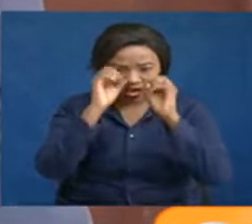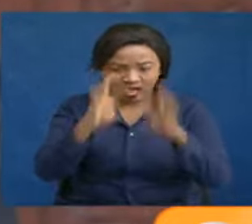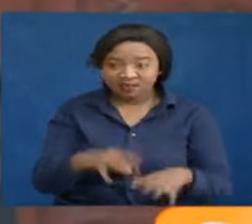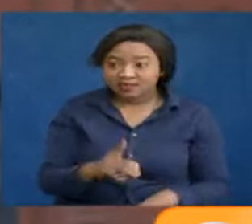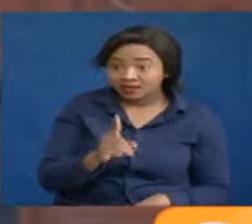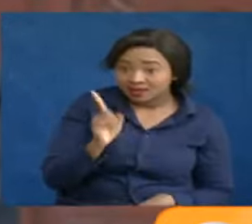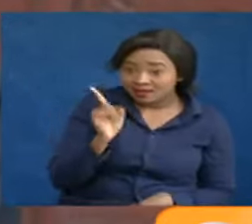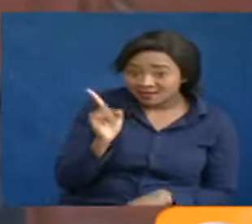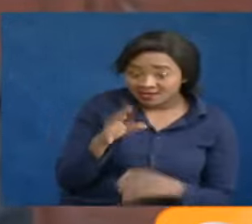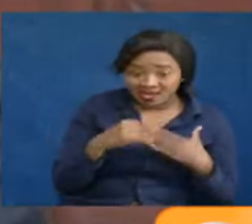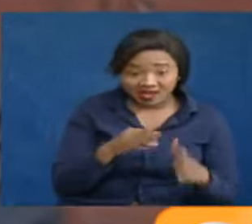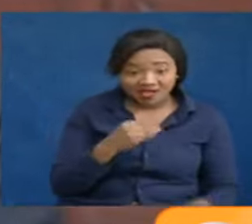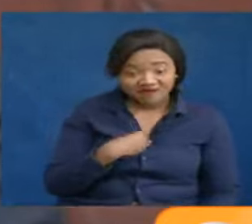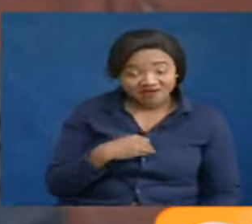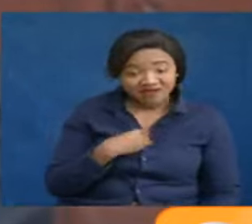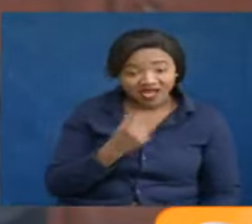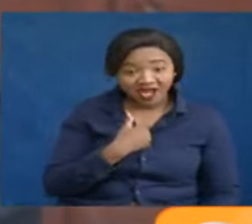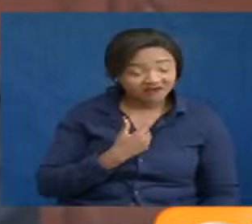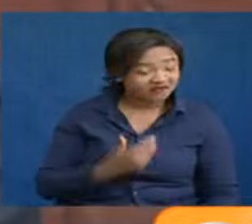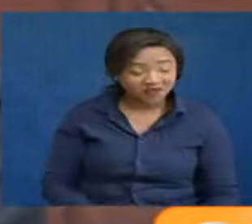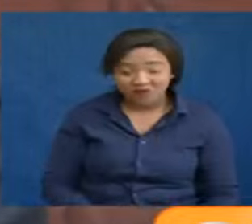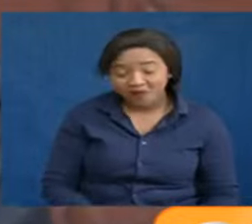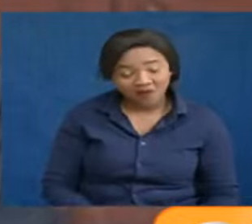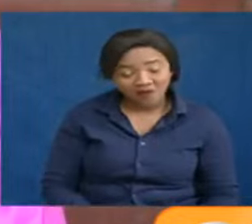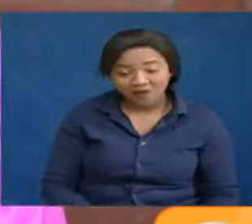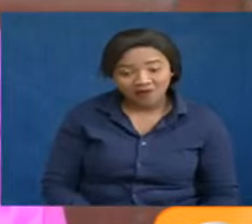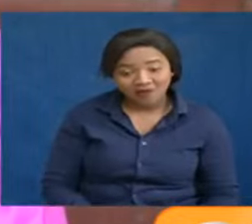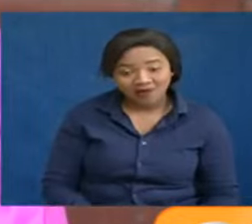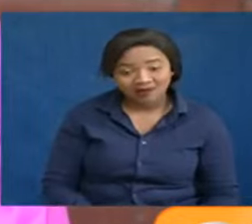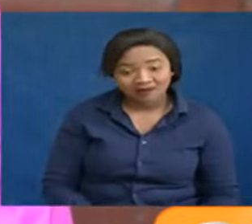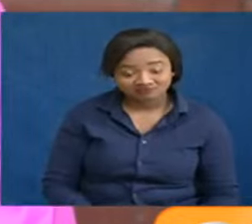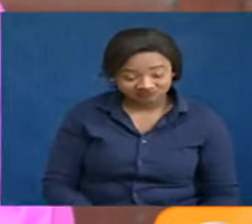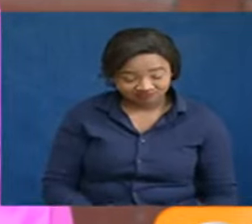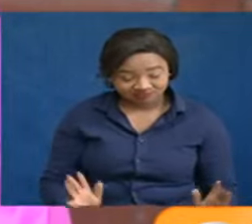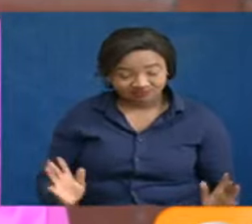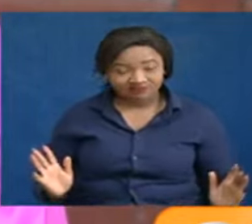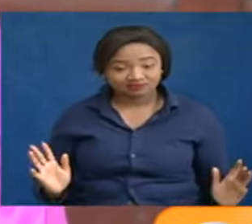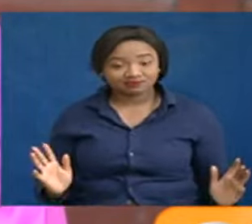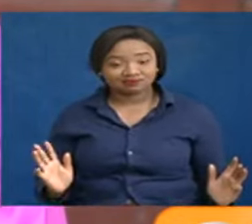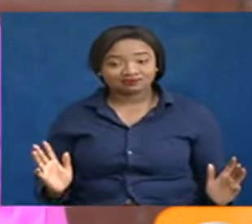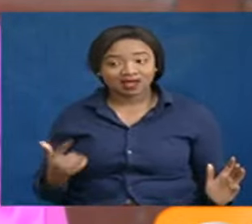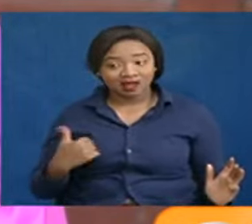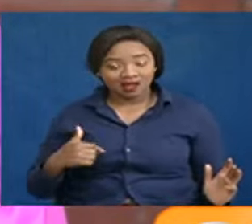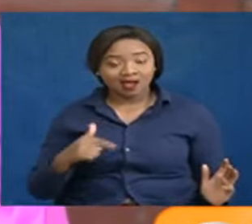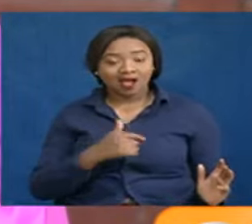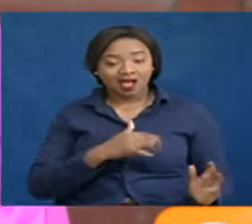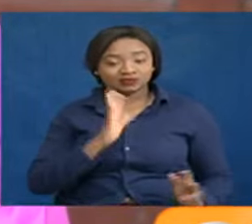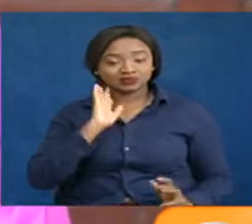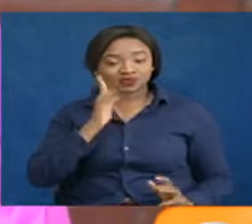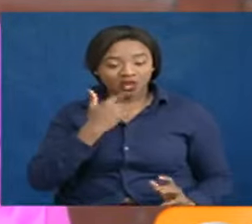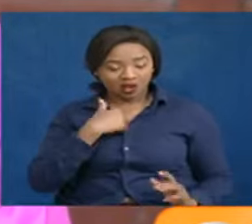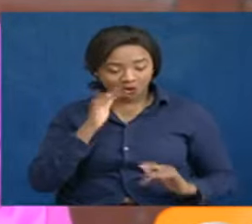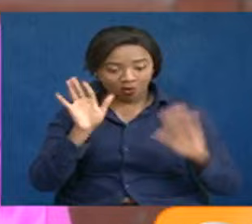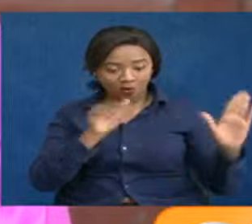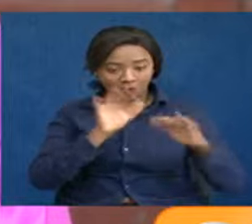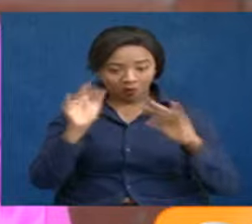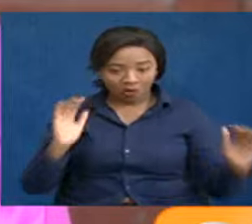words for any corrupt individual in the country. We are soon going to call for a national